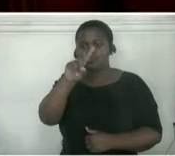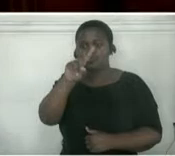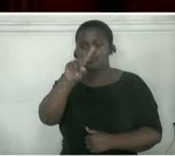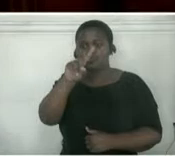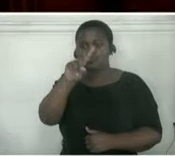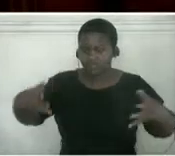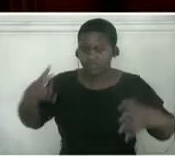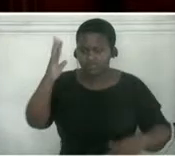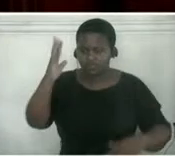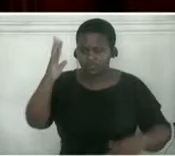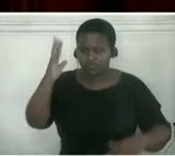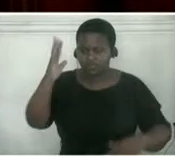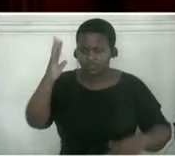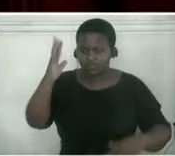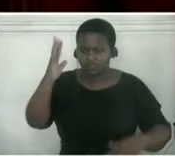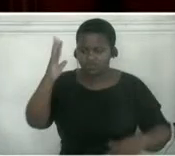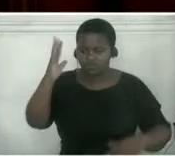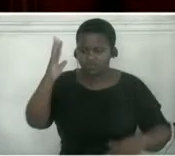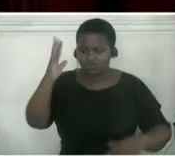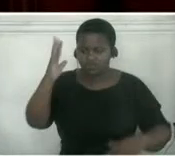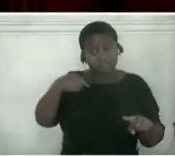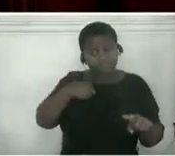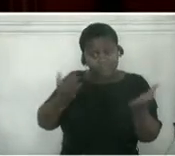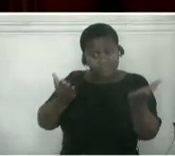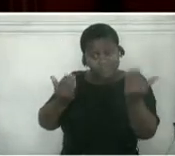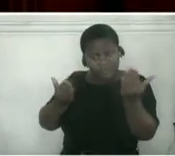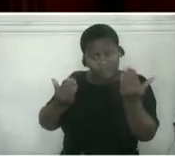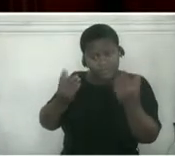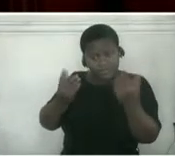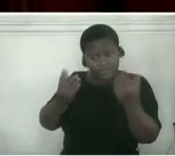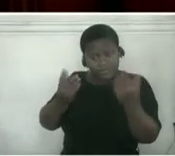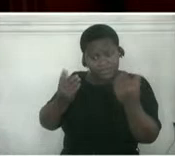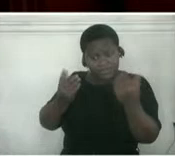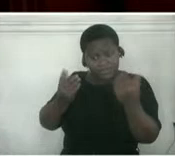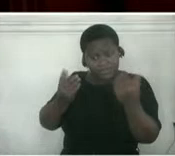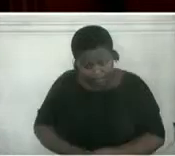sesiqalile kodwa bengilindela ukuthi